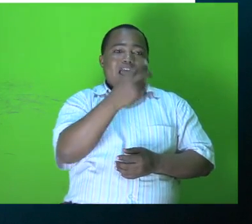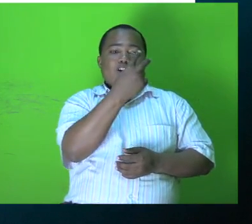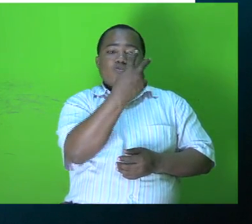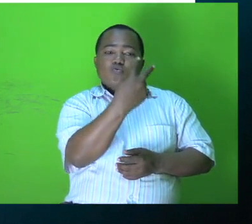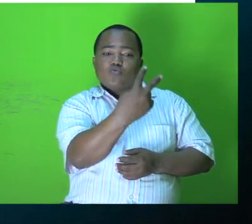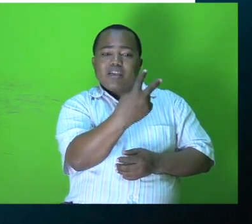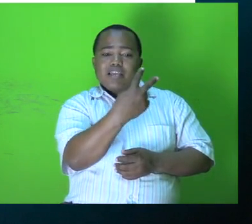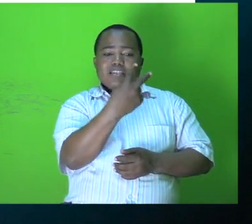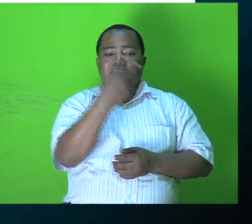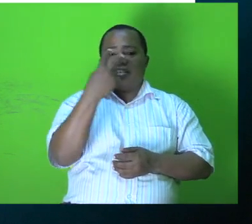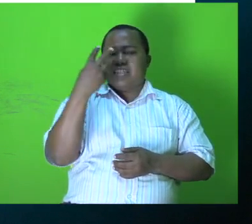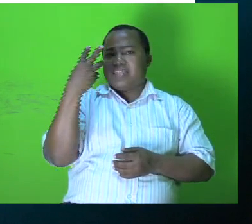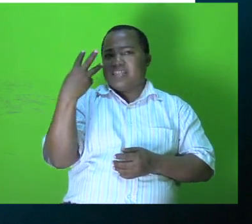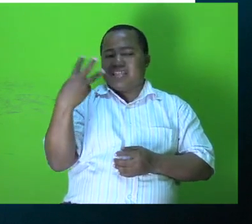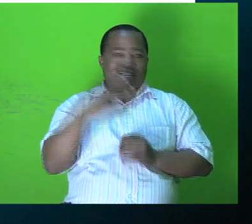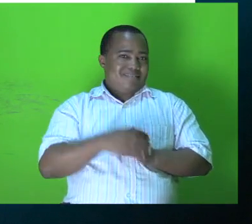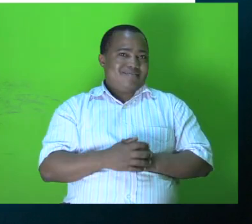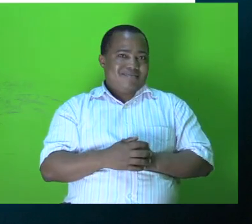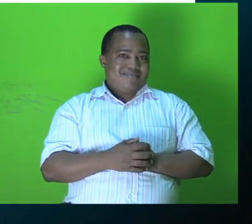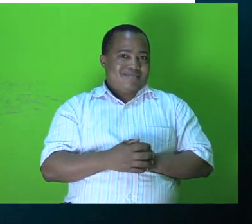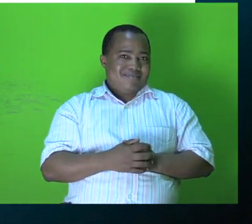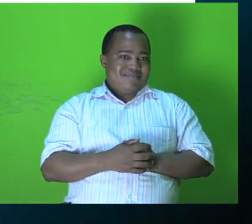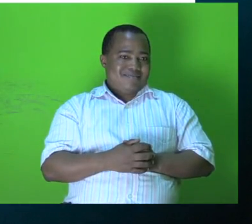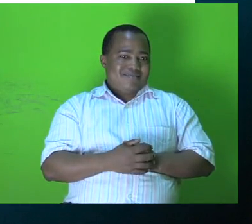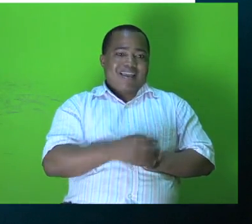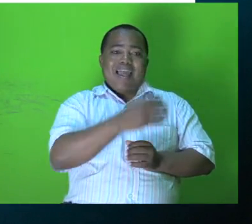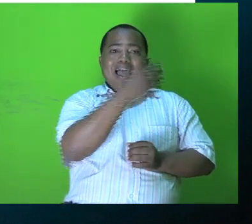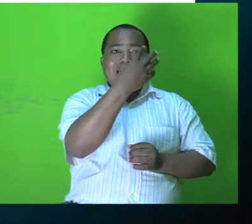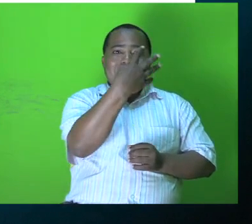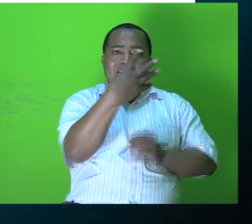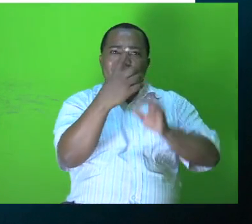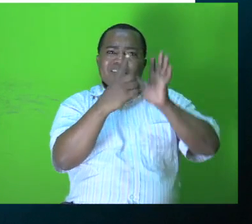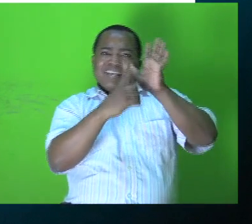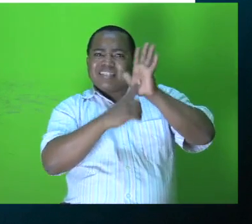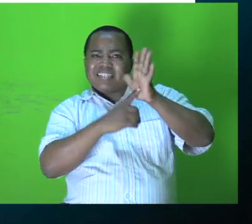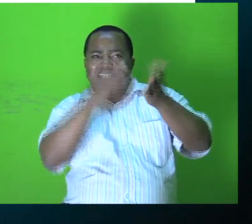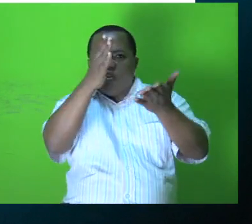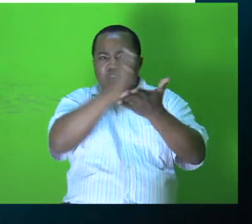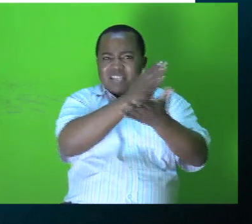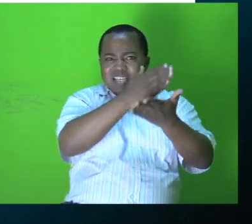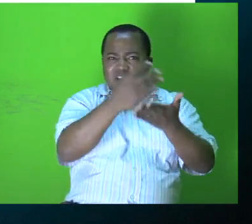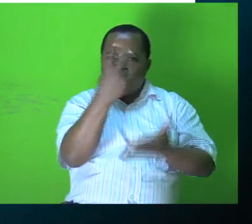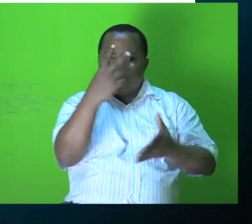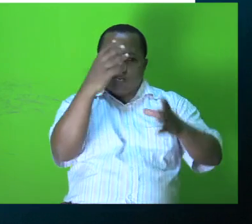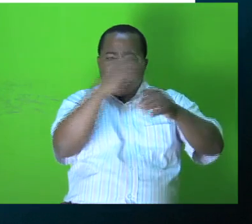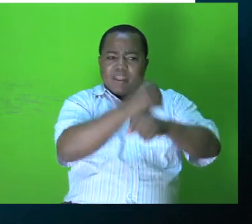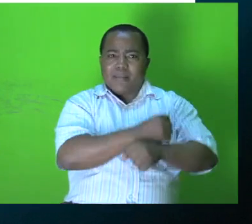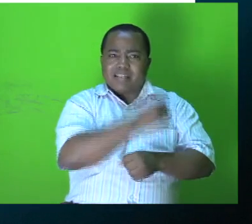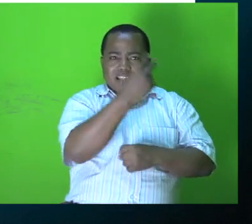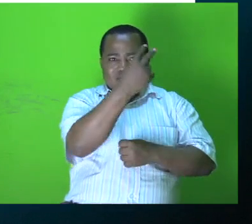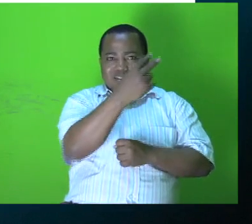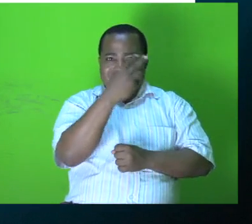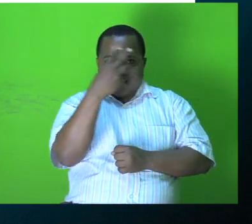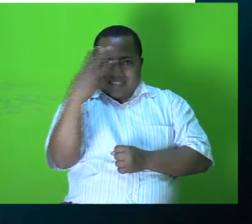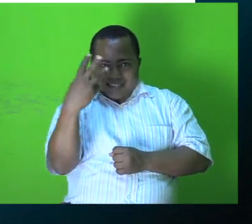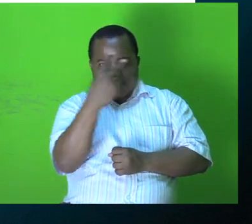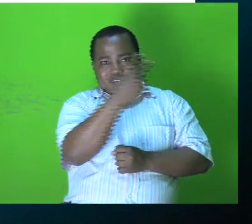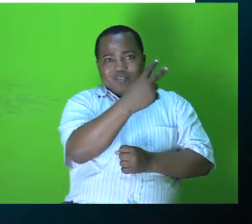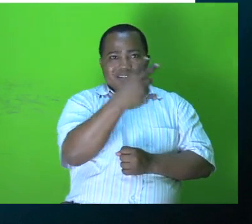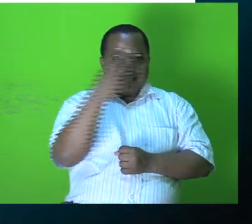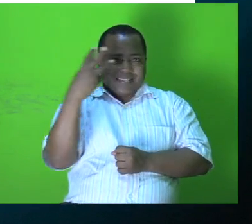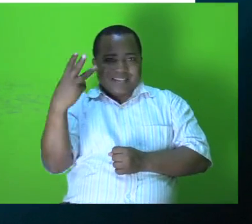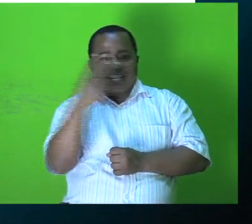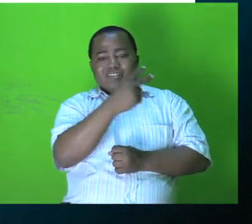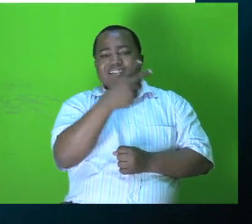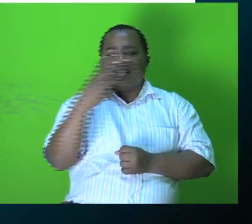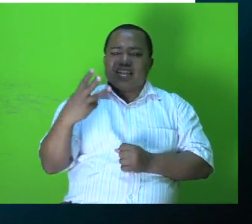23. And even this one, the number of chromosomes is 23, and this one, the number of chromosomes is 23. So